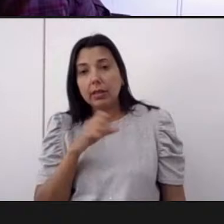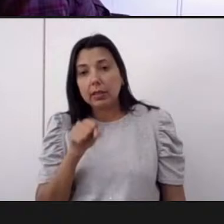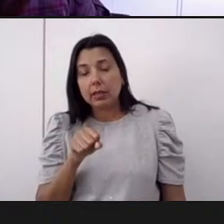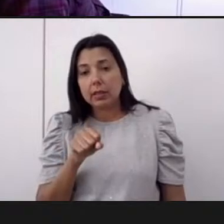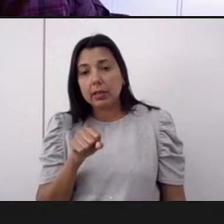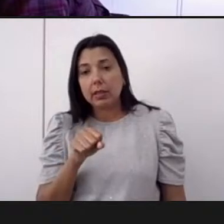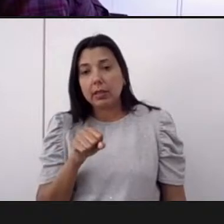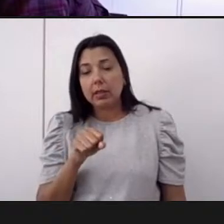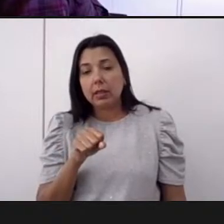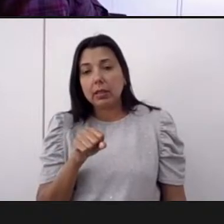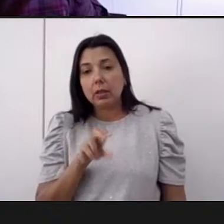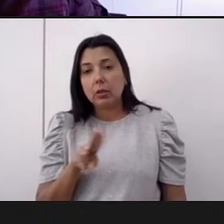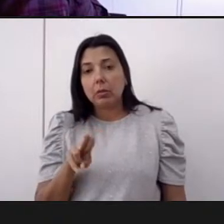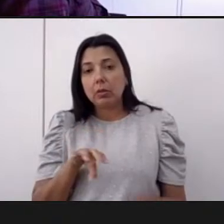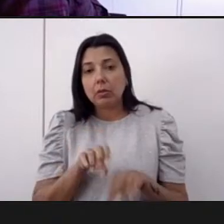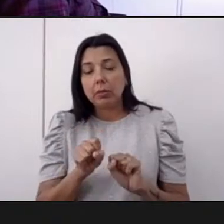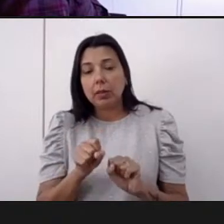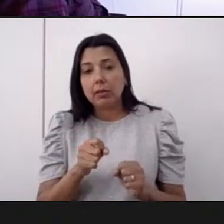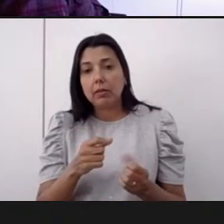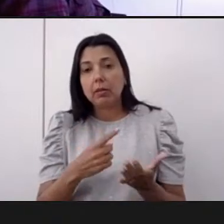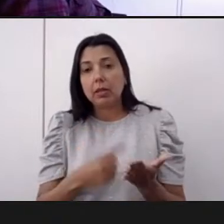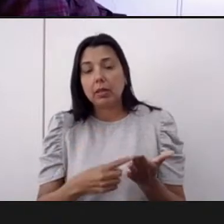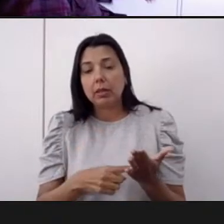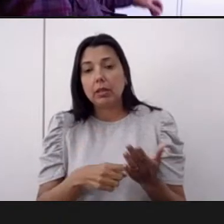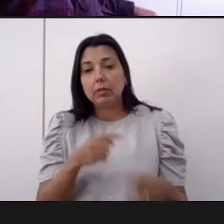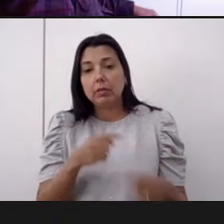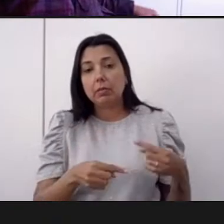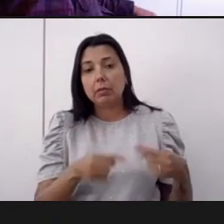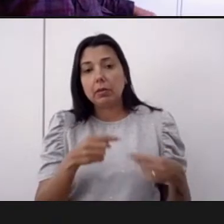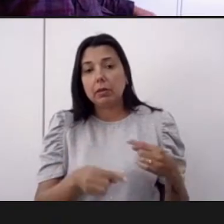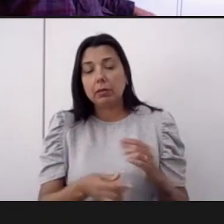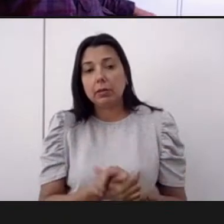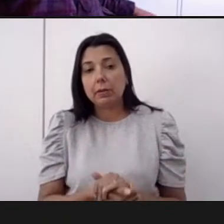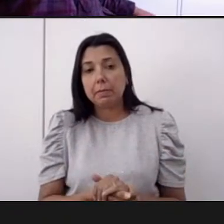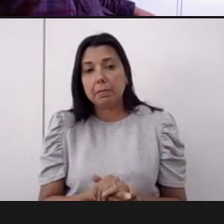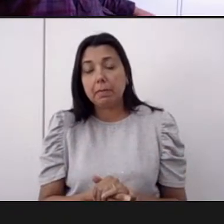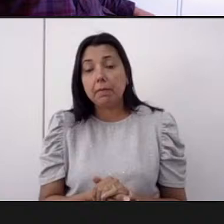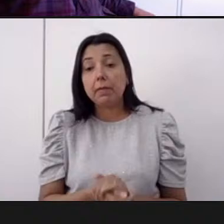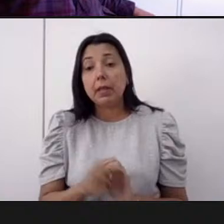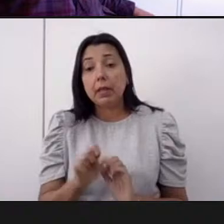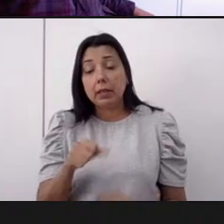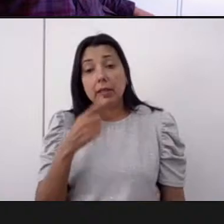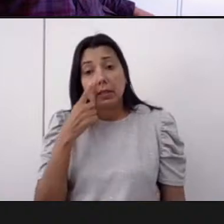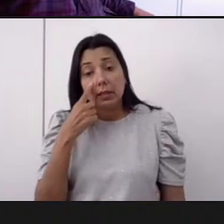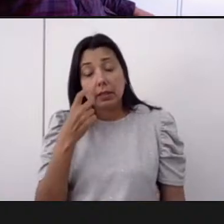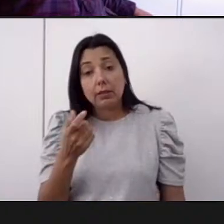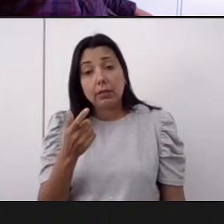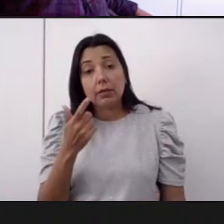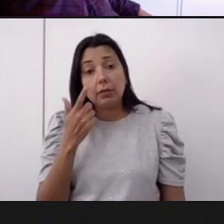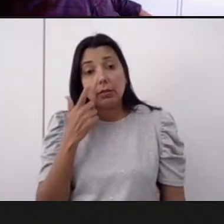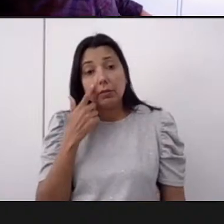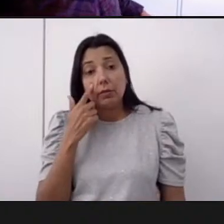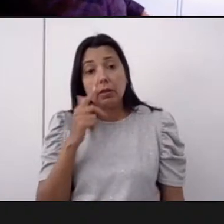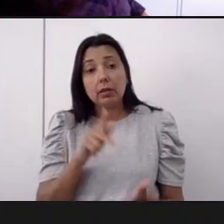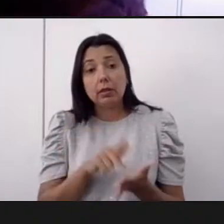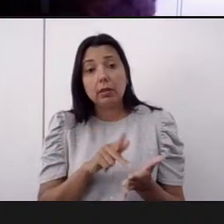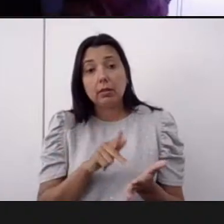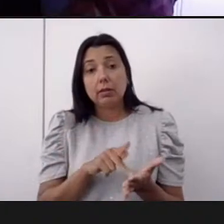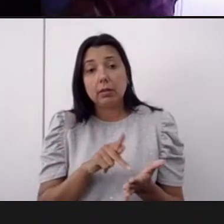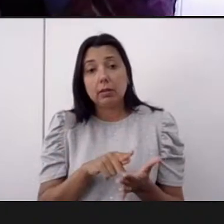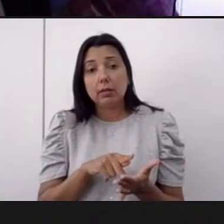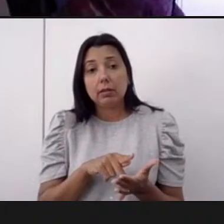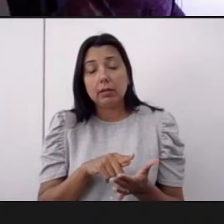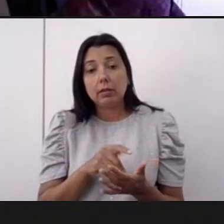it too. Well, it's very interesting to see that actually, I mean, international